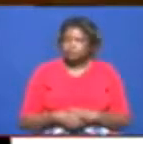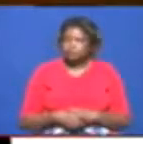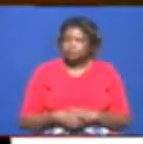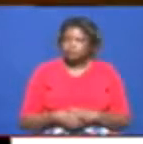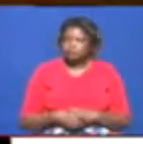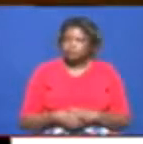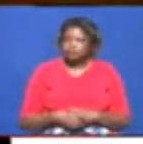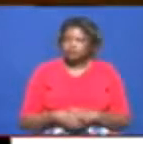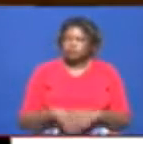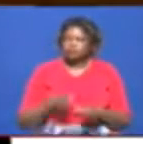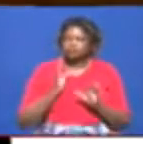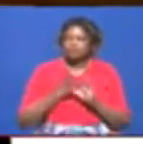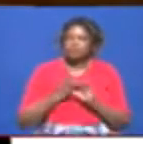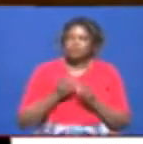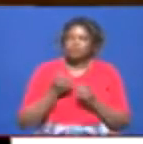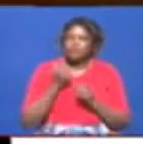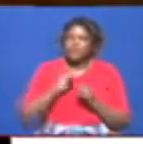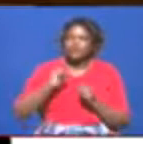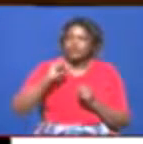Psychological abuse stood at